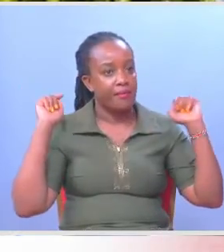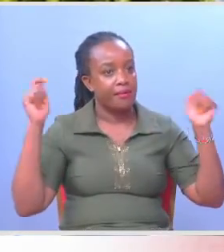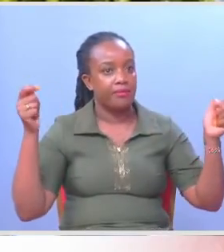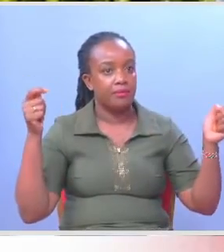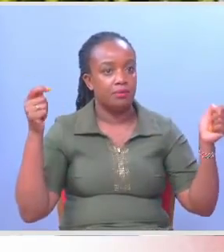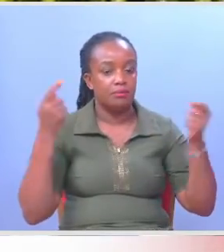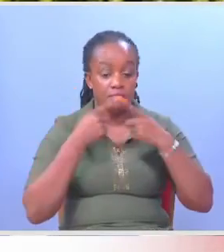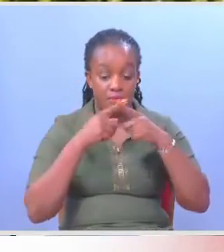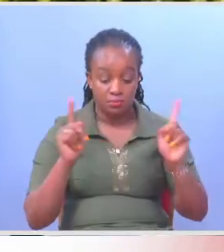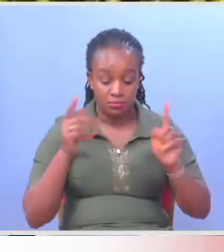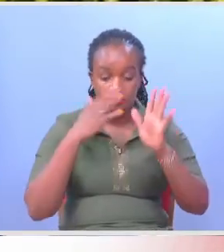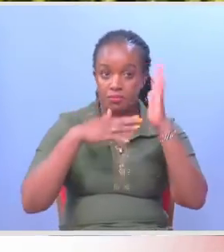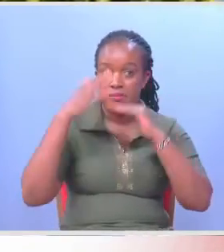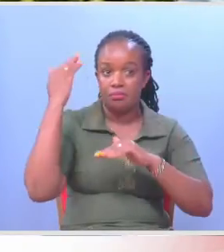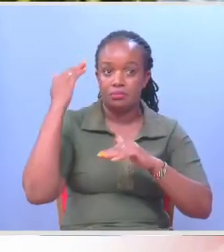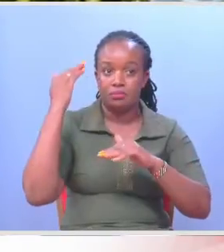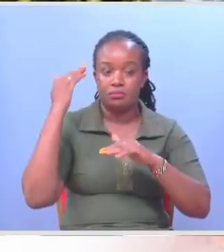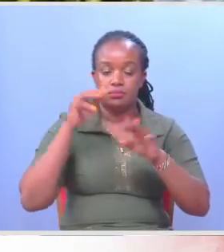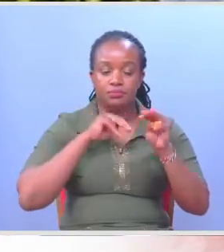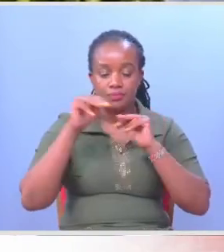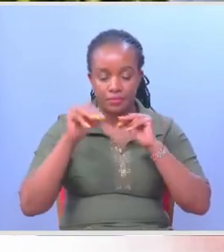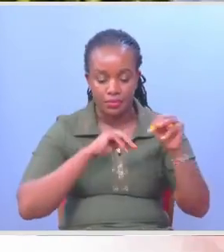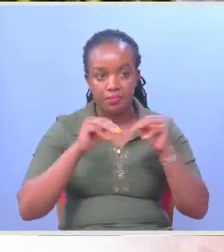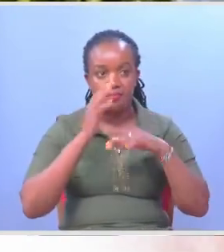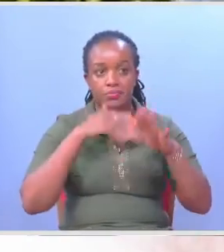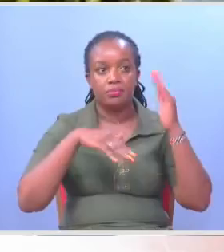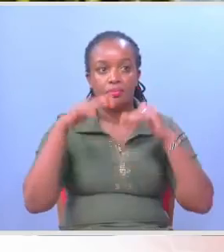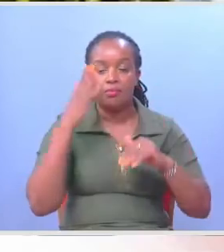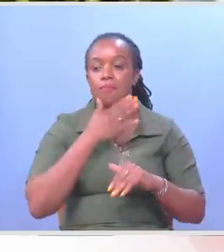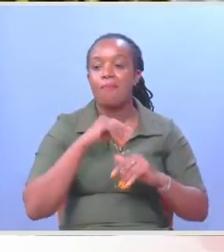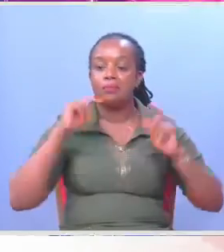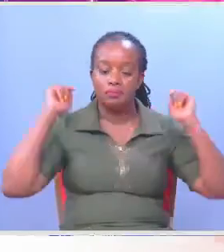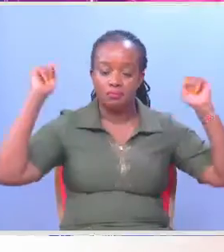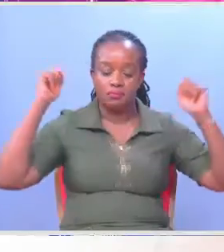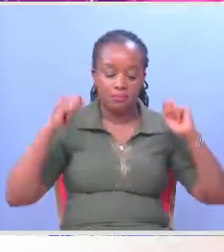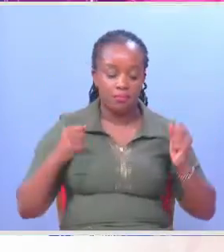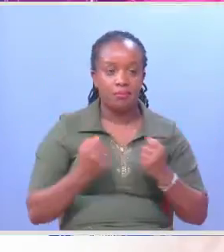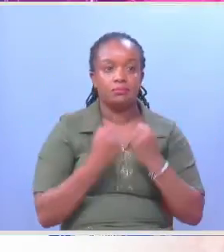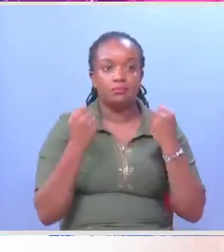ni university, ni management ya university ambayo inataka mgomo huu kwa maana